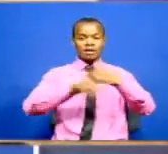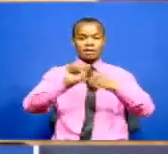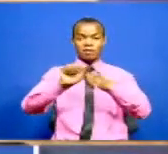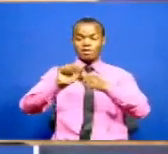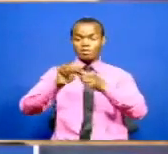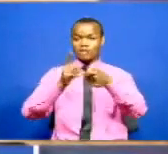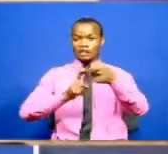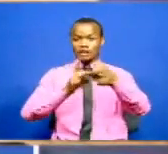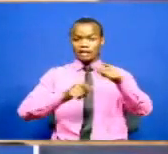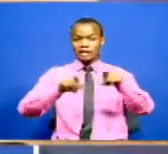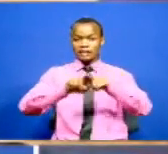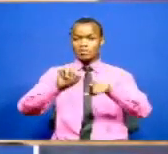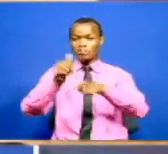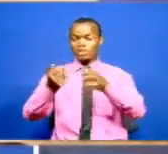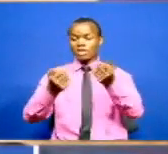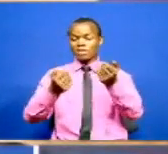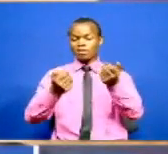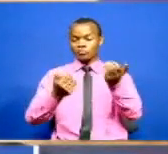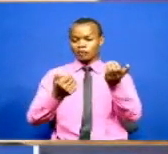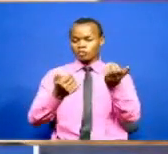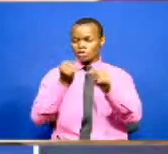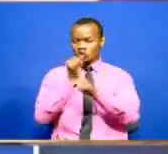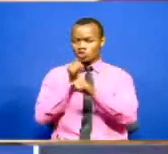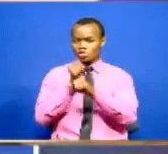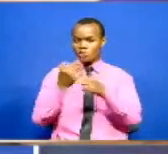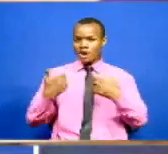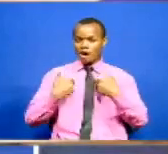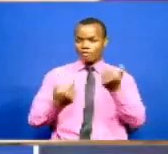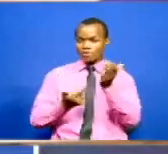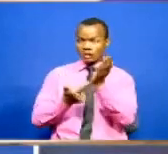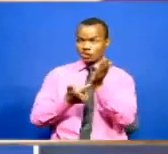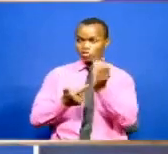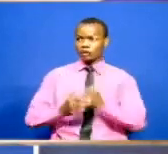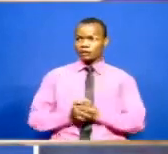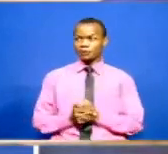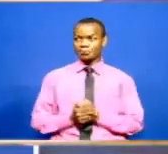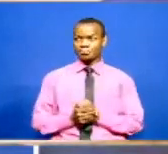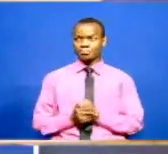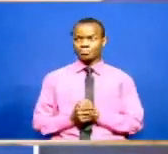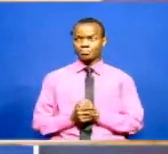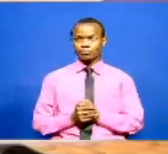traditional jobs becoming tech-enabled. Betty Kiptum, Channel One Business.